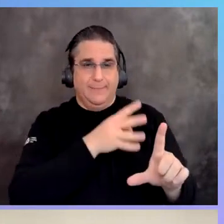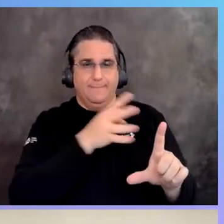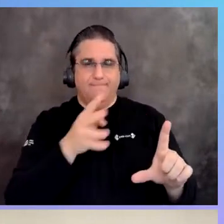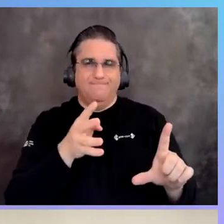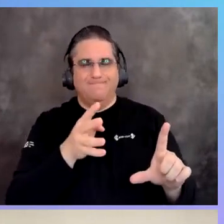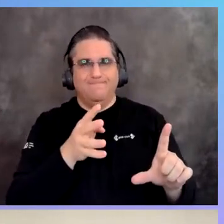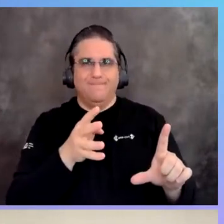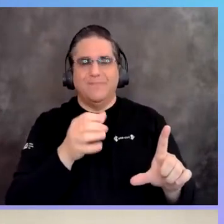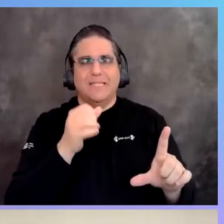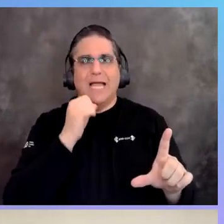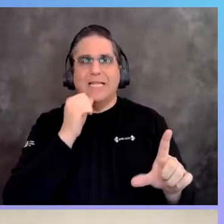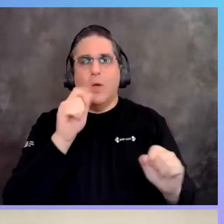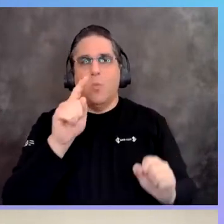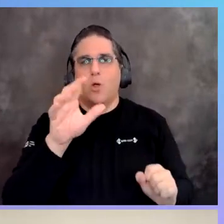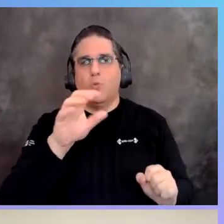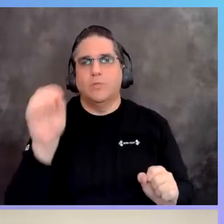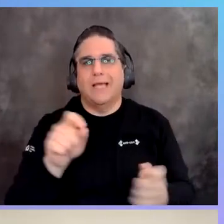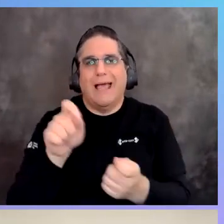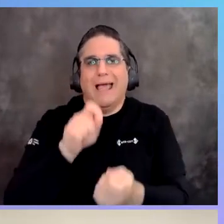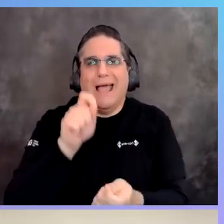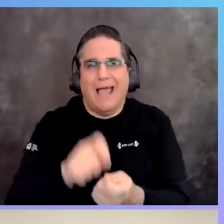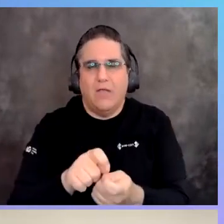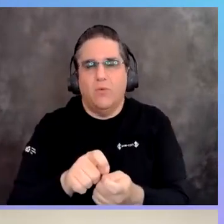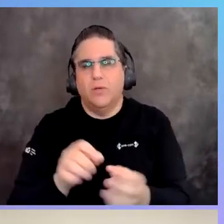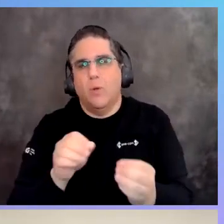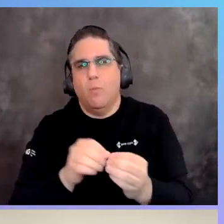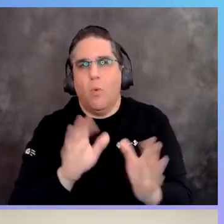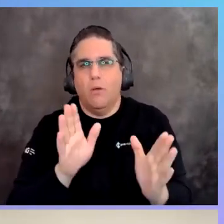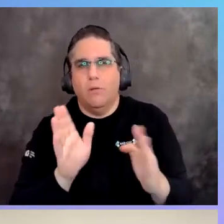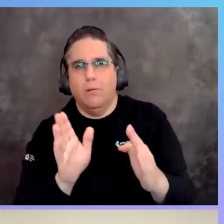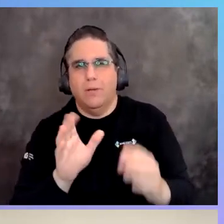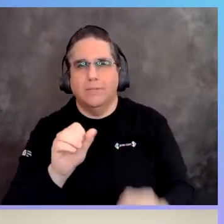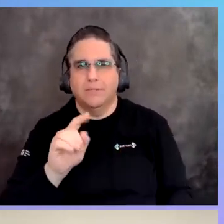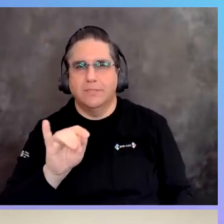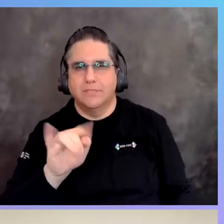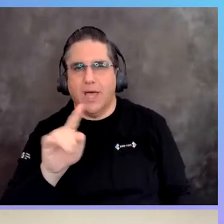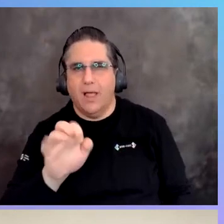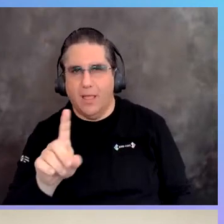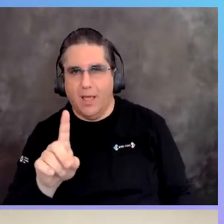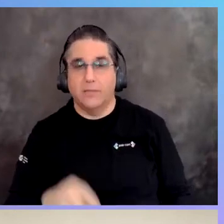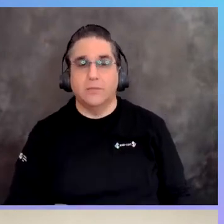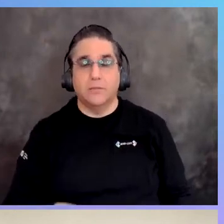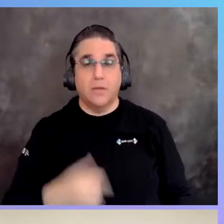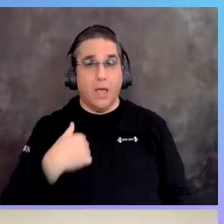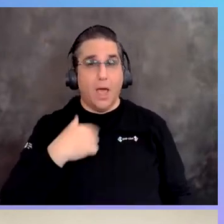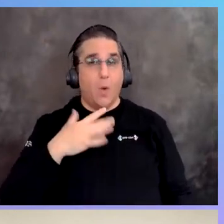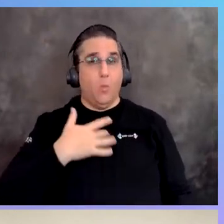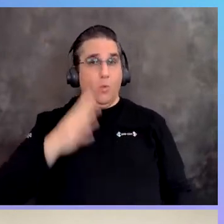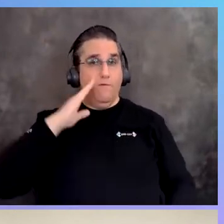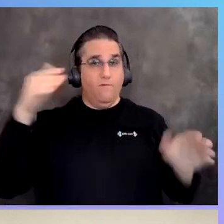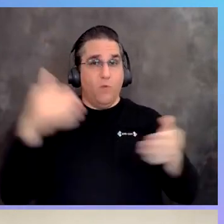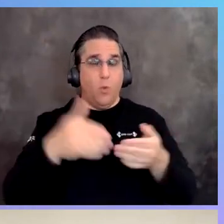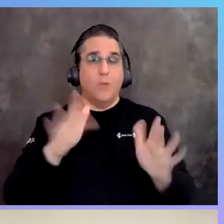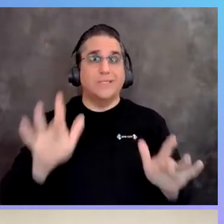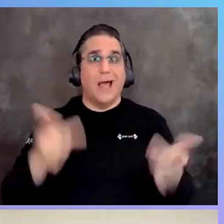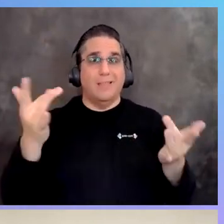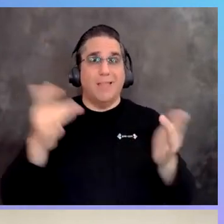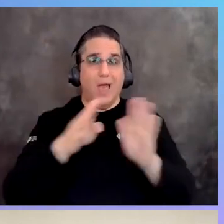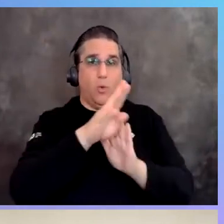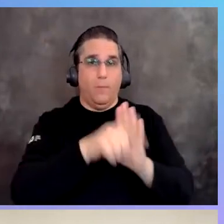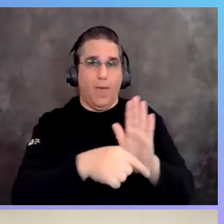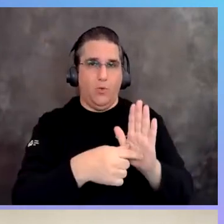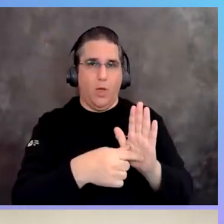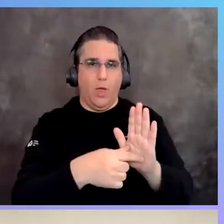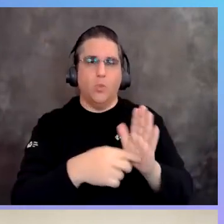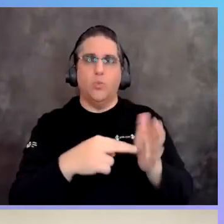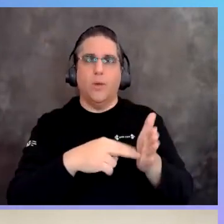rather than 100% accurate. Also, I'm going to focus on lighter backgrounds, aka the upper right corner,